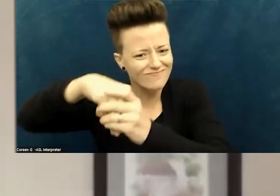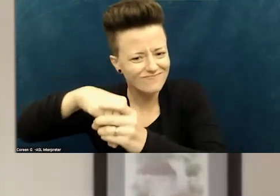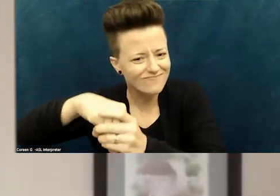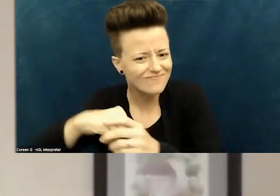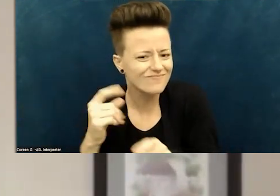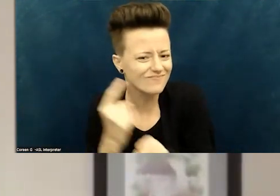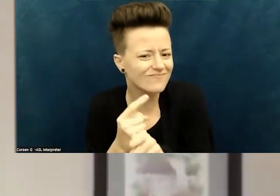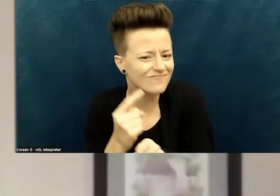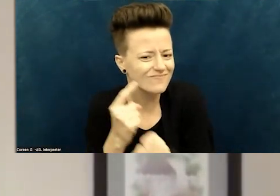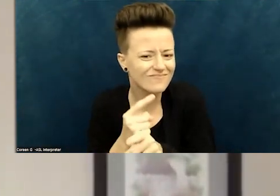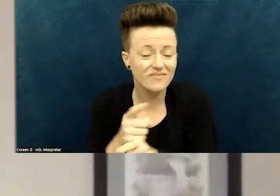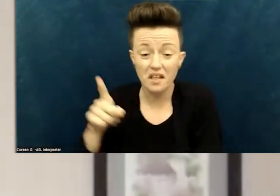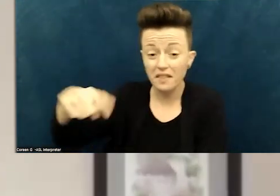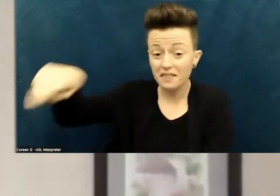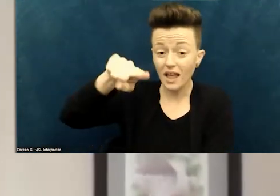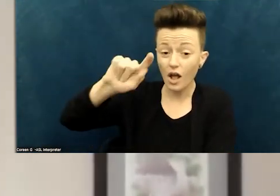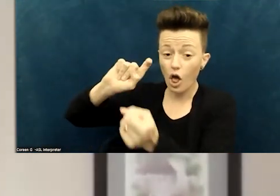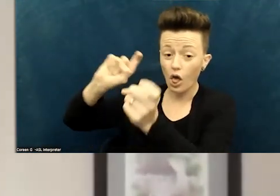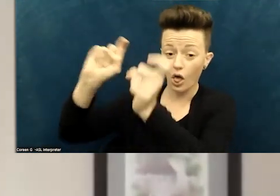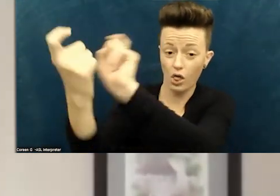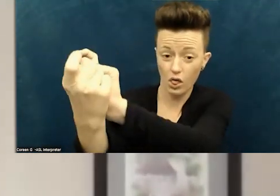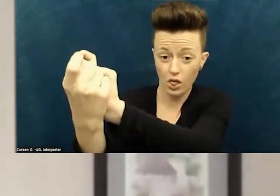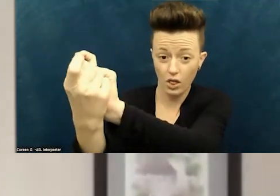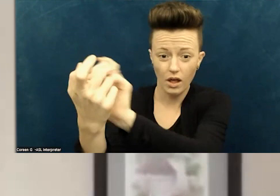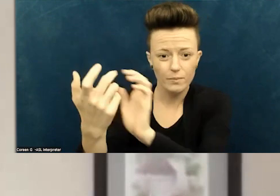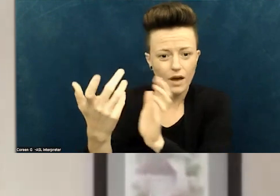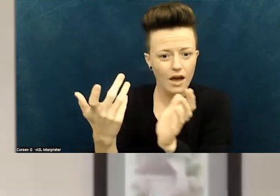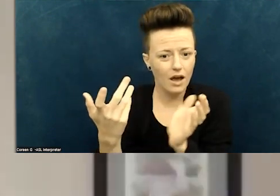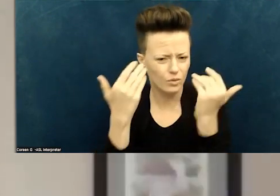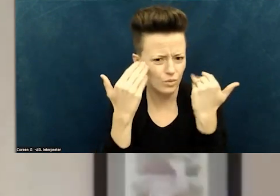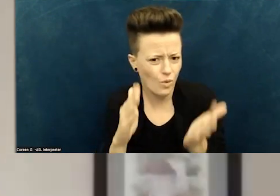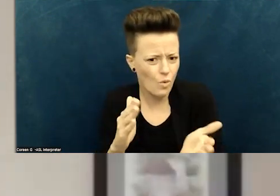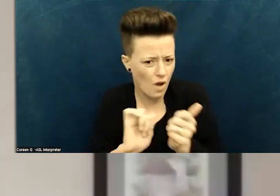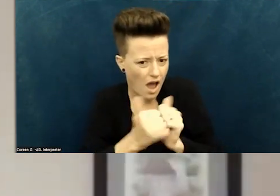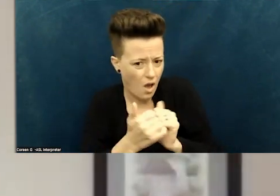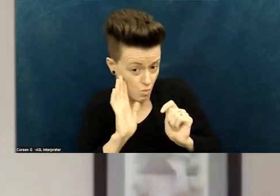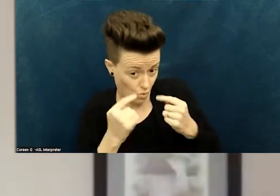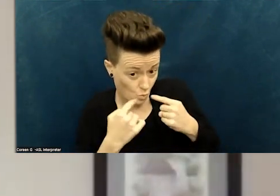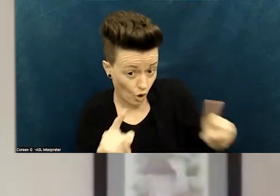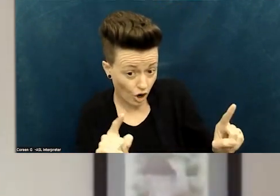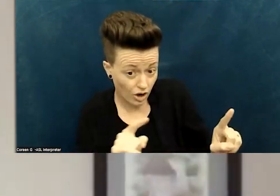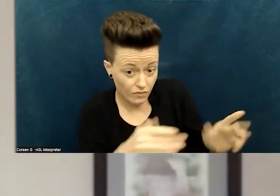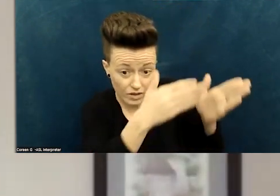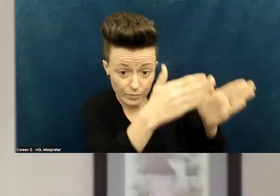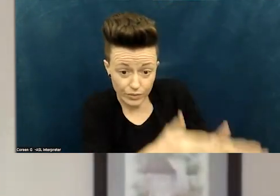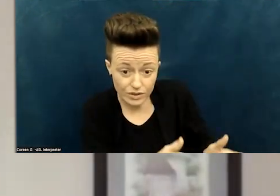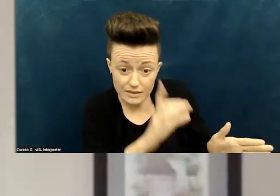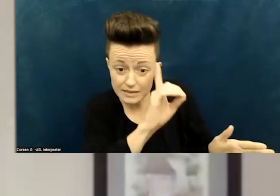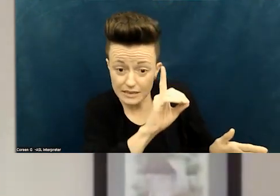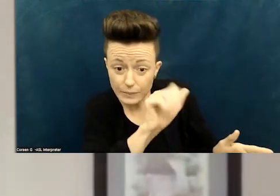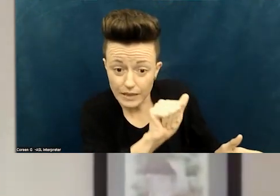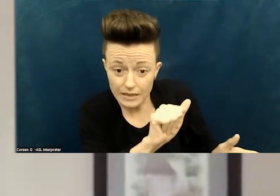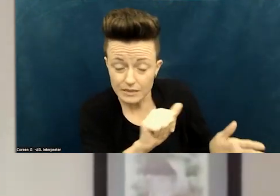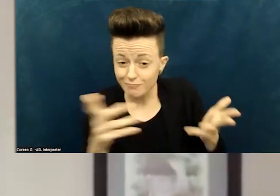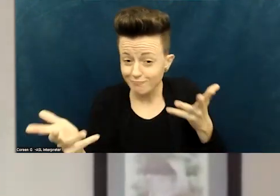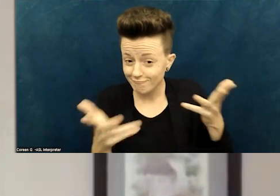way of reforming things, you can't talk about how it will work for people with disabilities without people with those disabilities present. That's